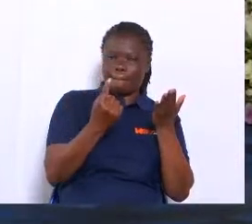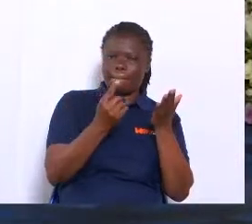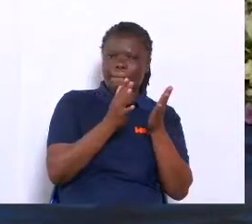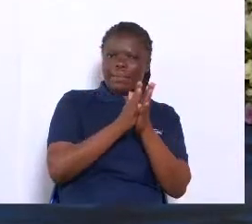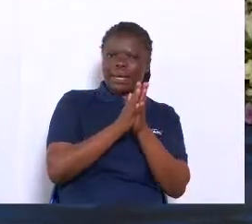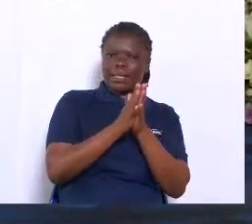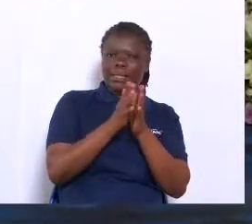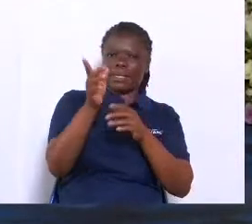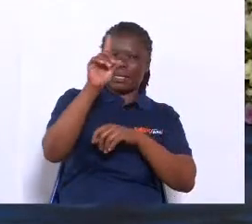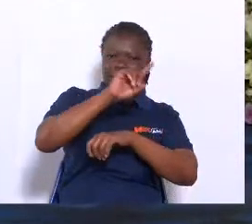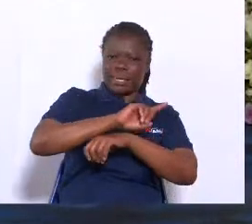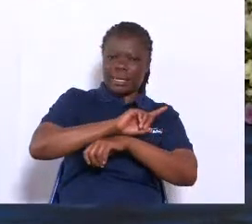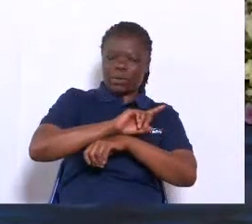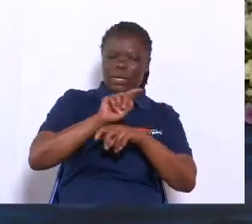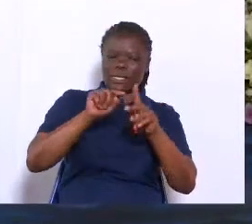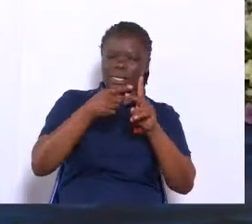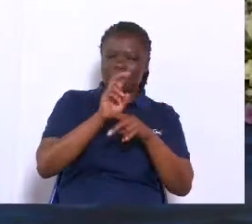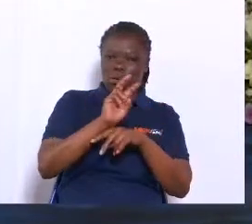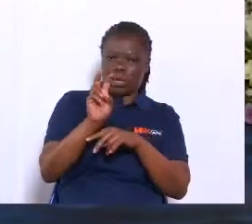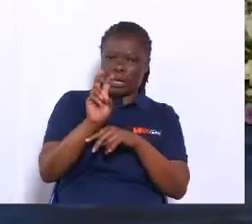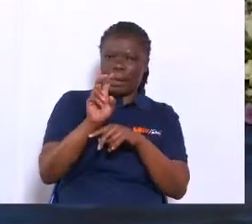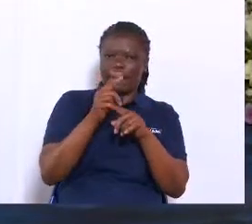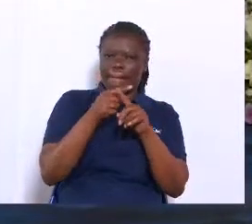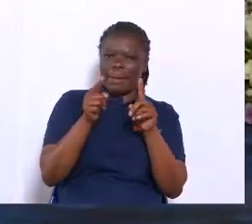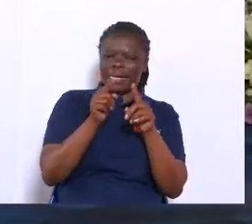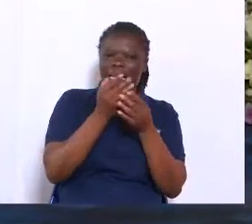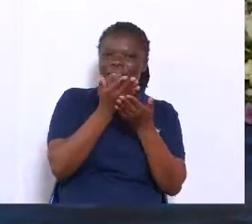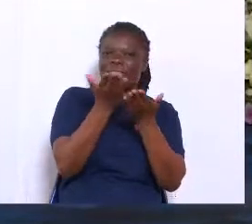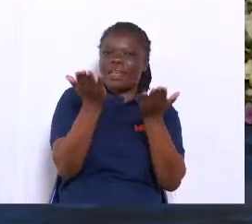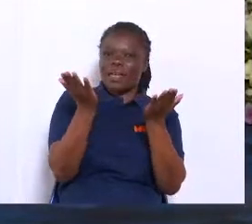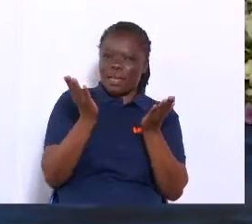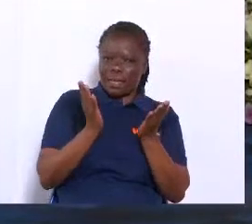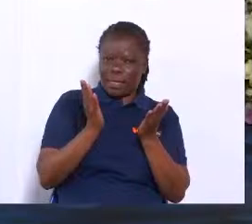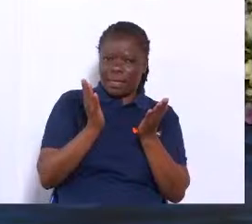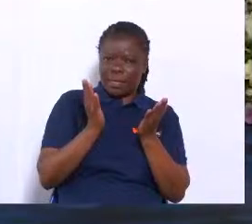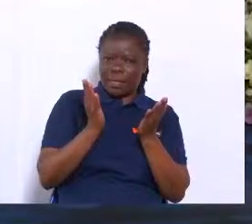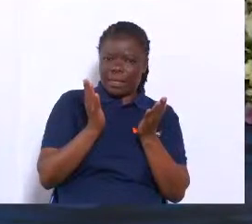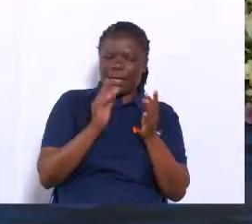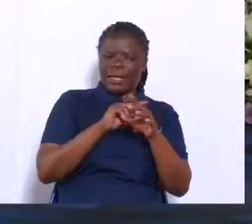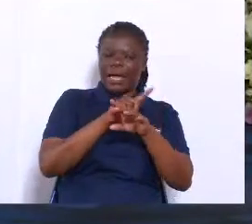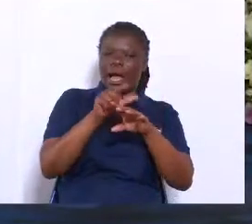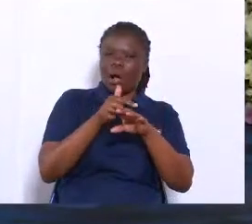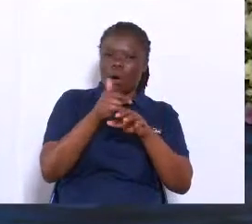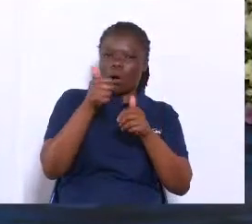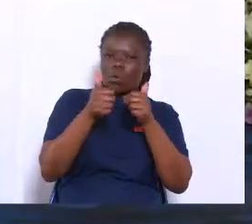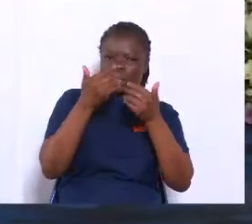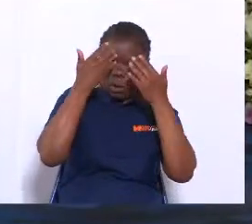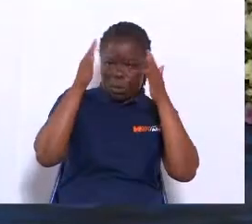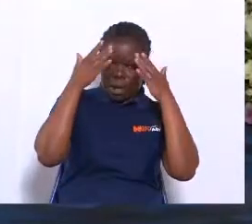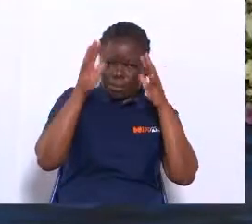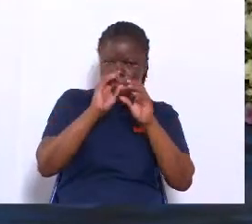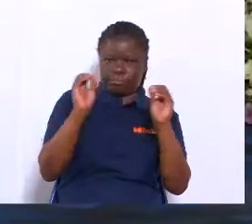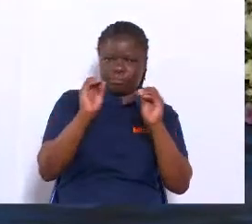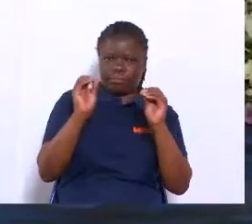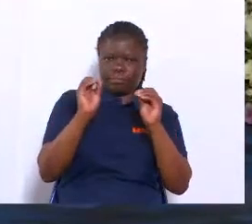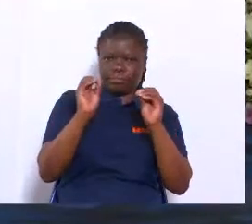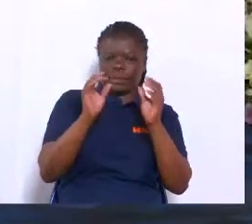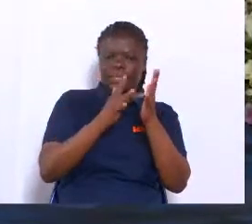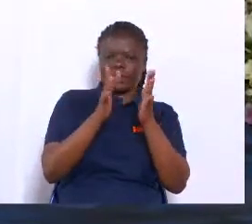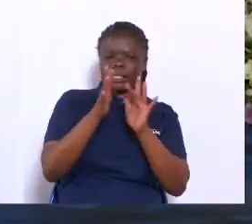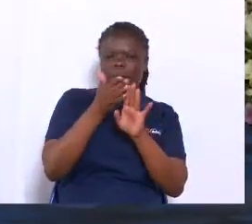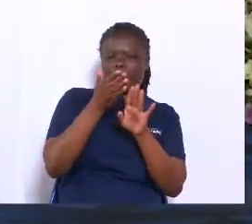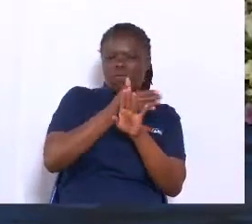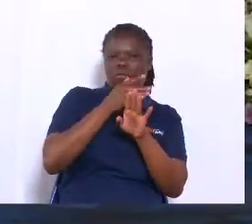day when he's not looking for, a day at an hour that he's not aware of. Earlier, Jesus said, be